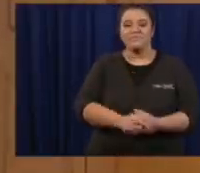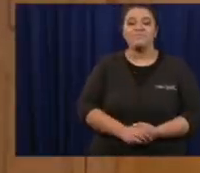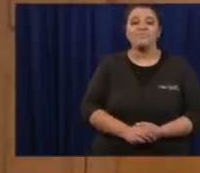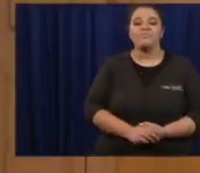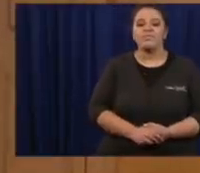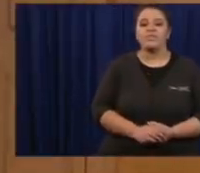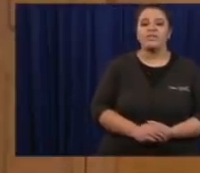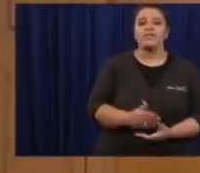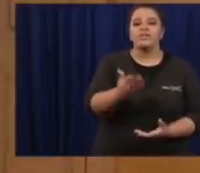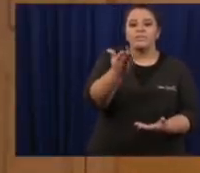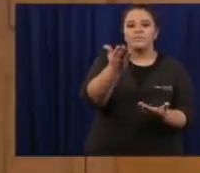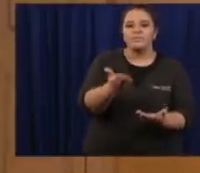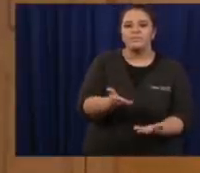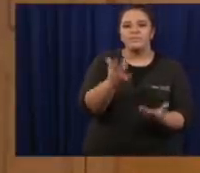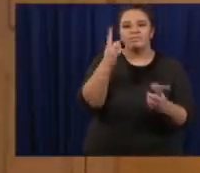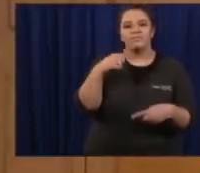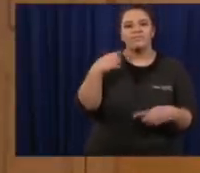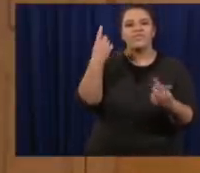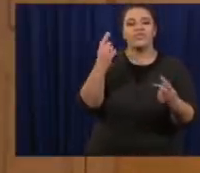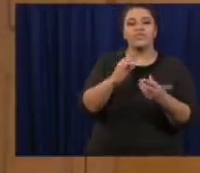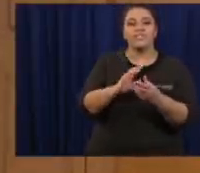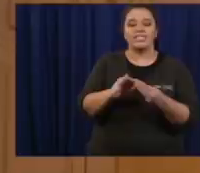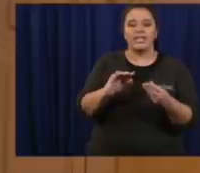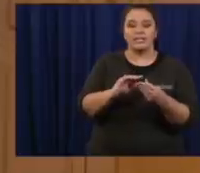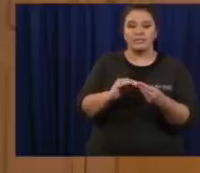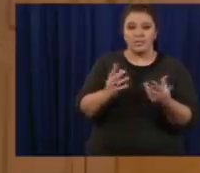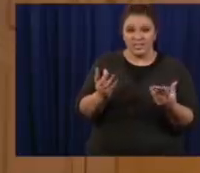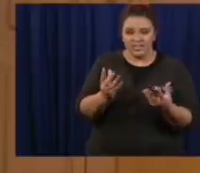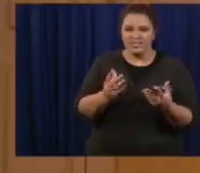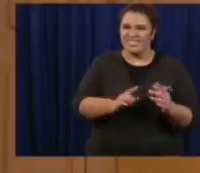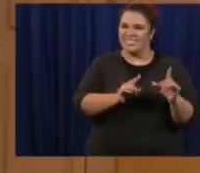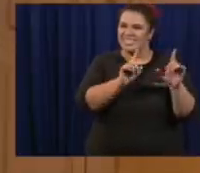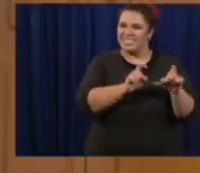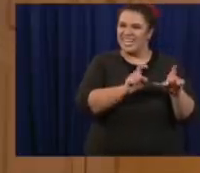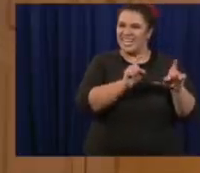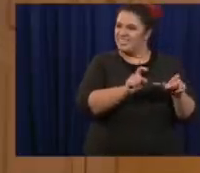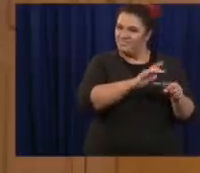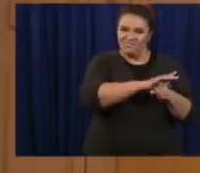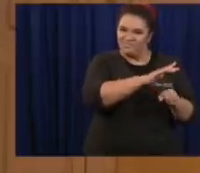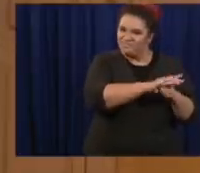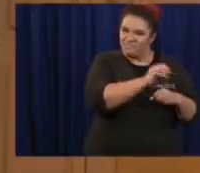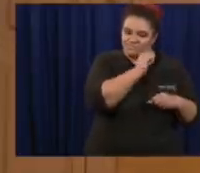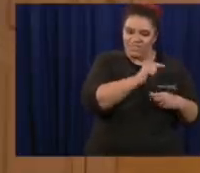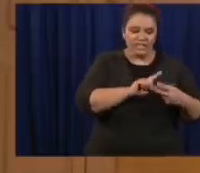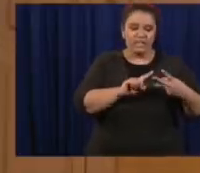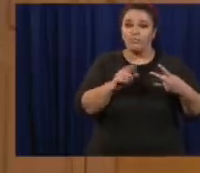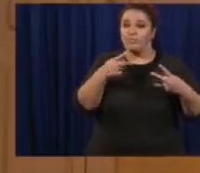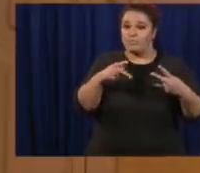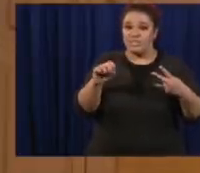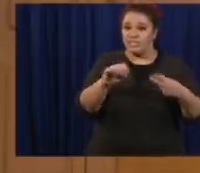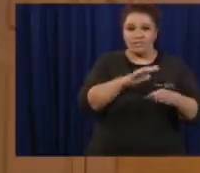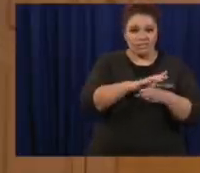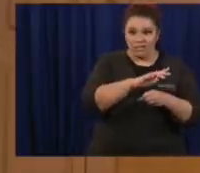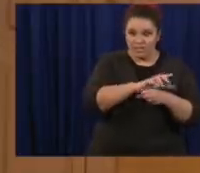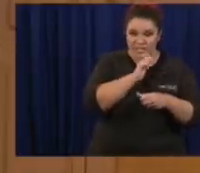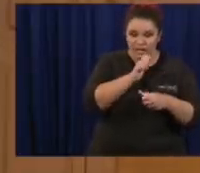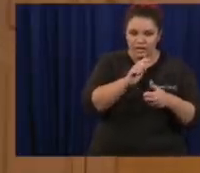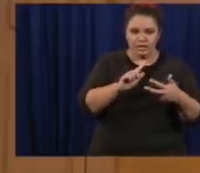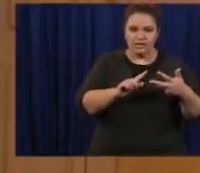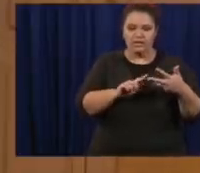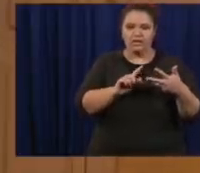Dr. Acton, you've said for quite some time that we still don't have enough testing, we don't have enough PPE, we don't even know how